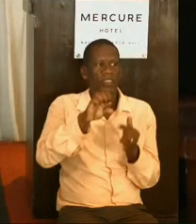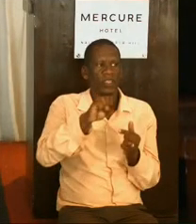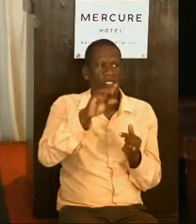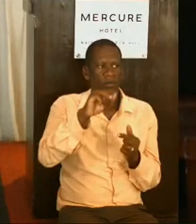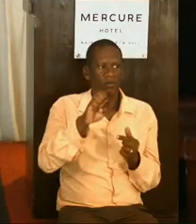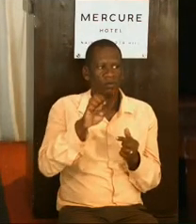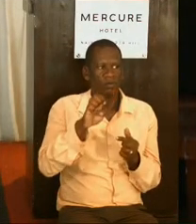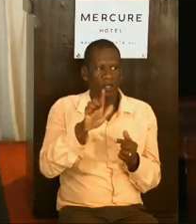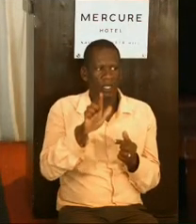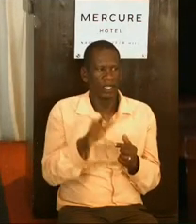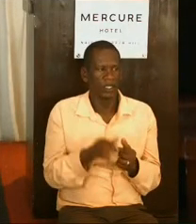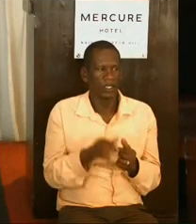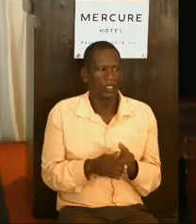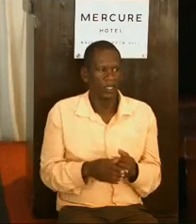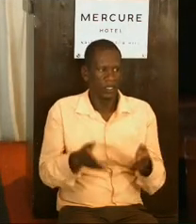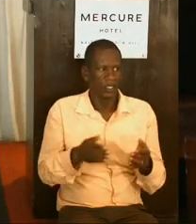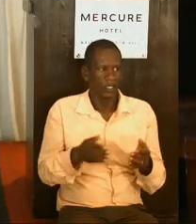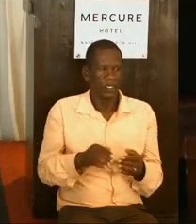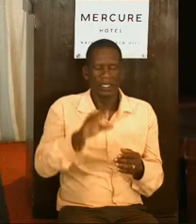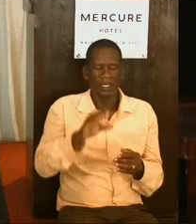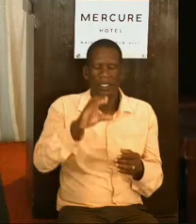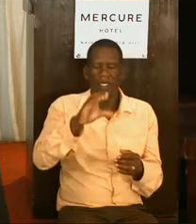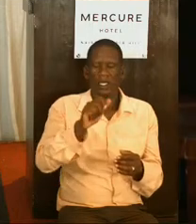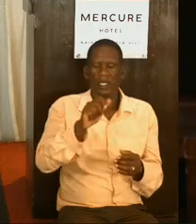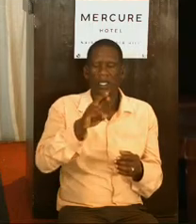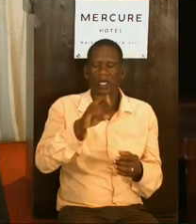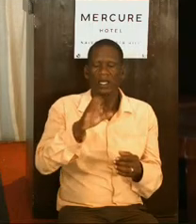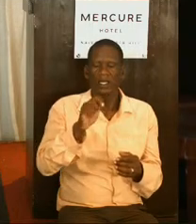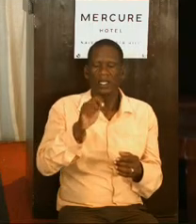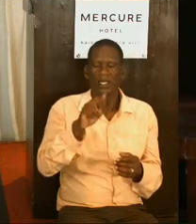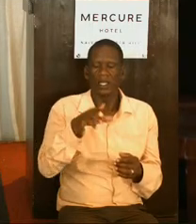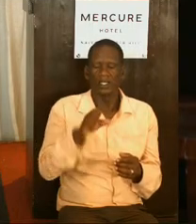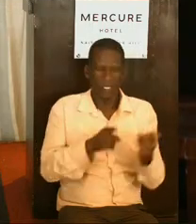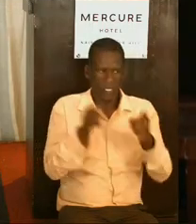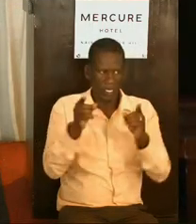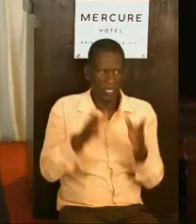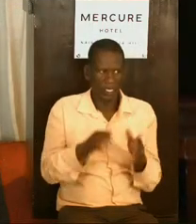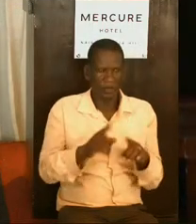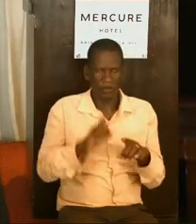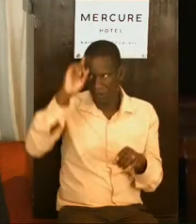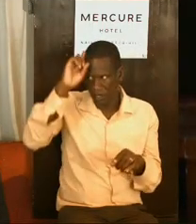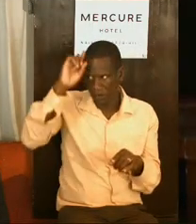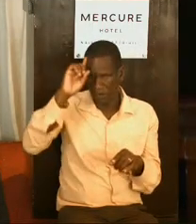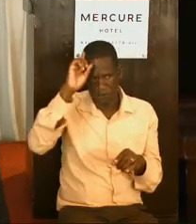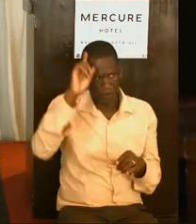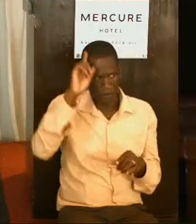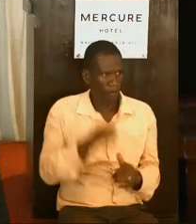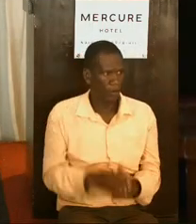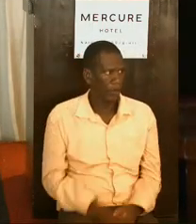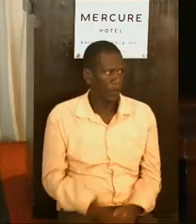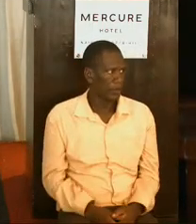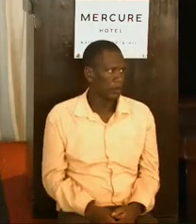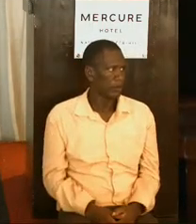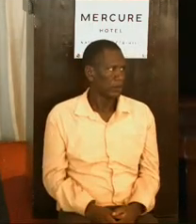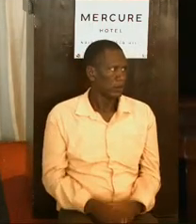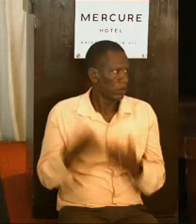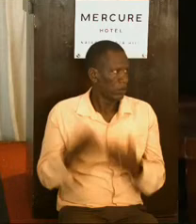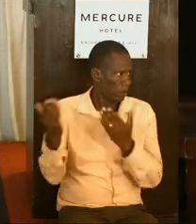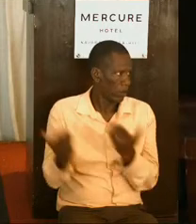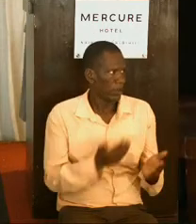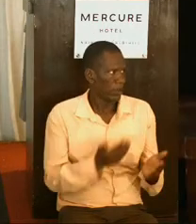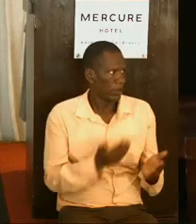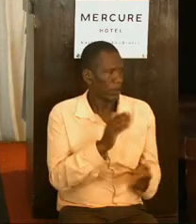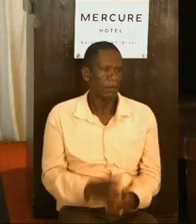moniki Caritas director Catholic Diocese of nyahururu please let's give him a